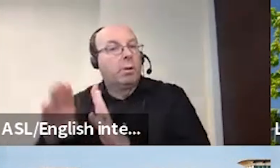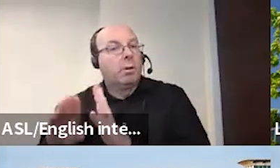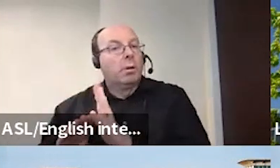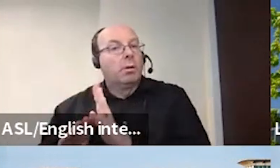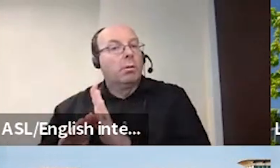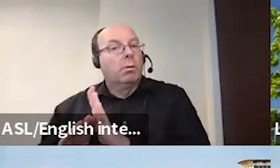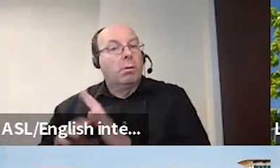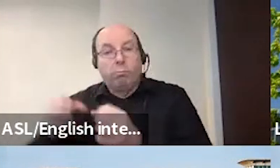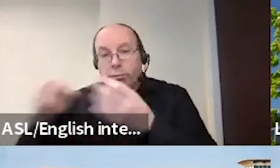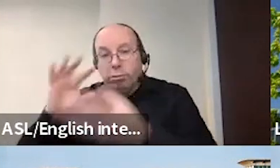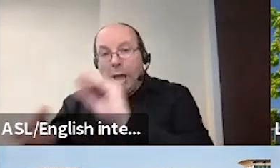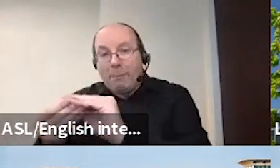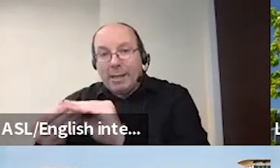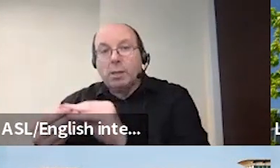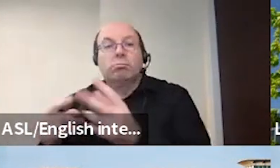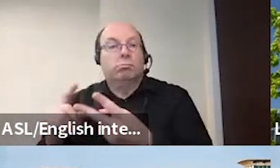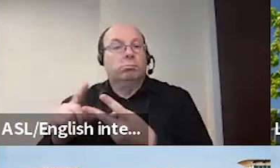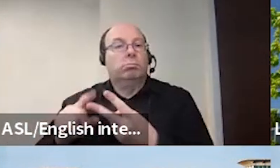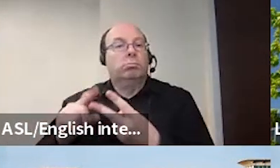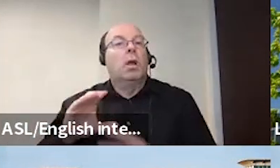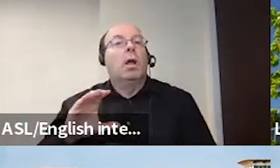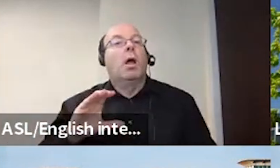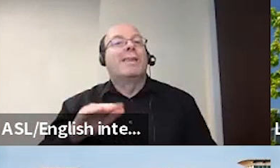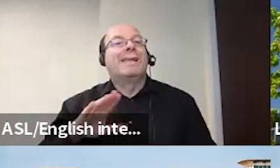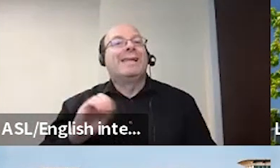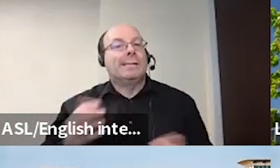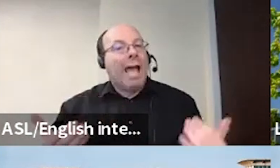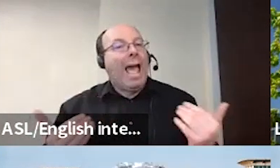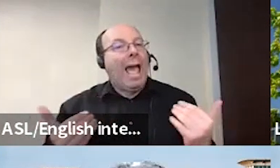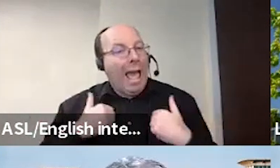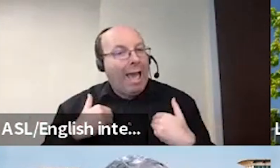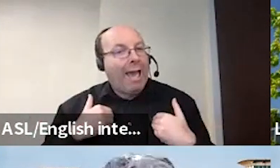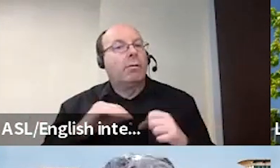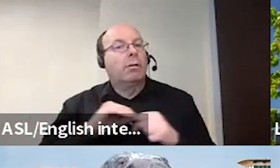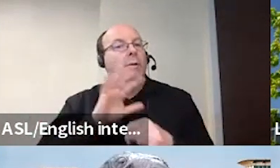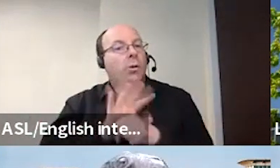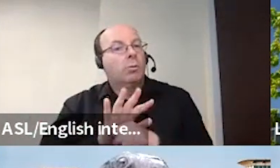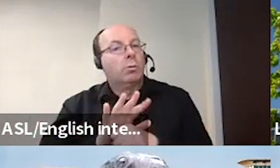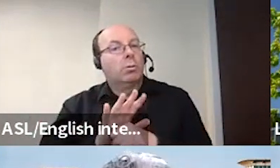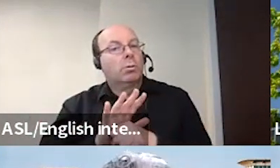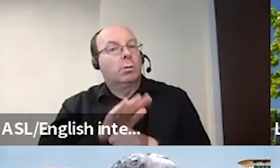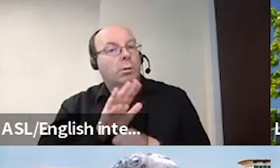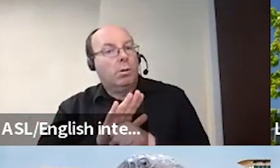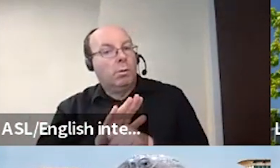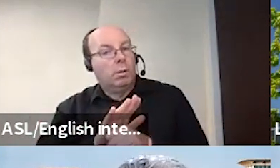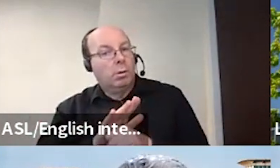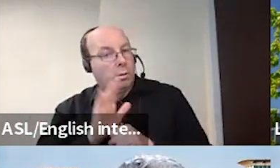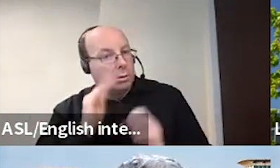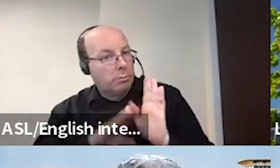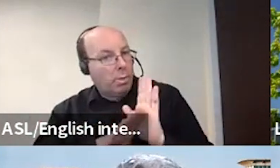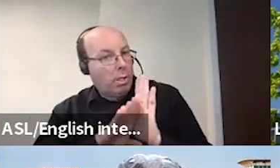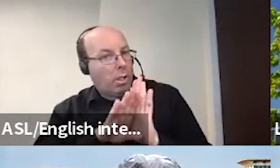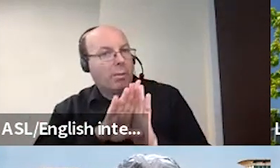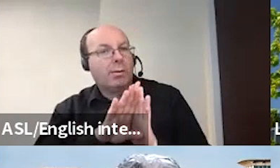the cases to make sure that the cases are holding with the model, indicating that it might be peaking. So it's really